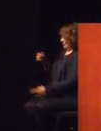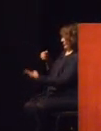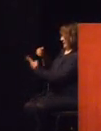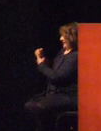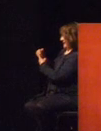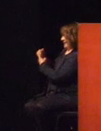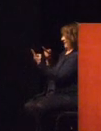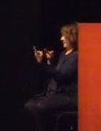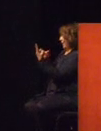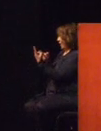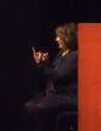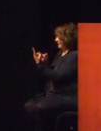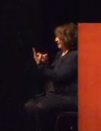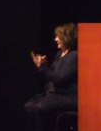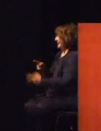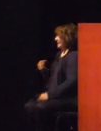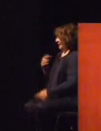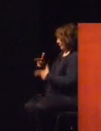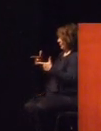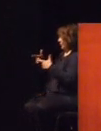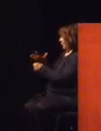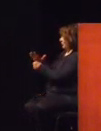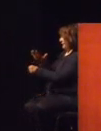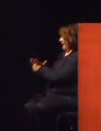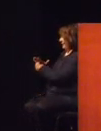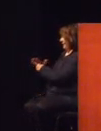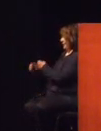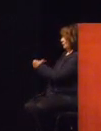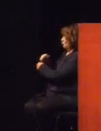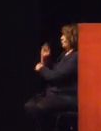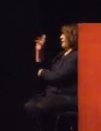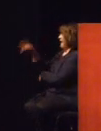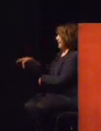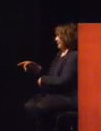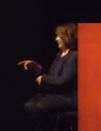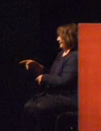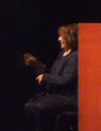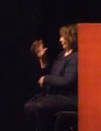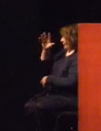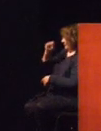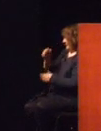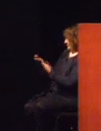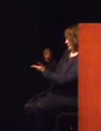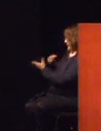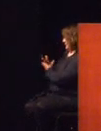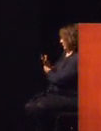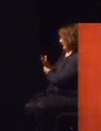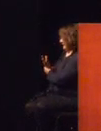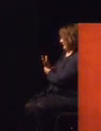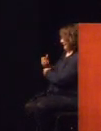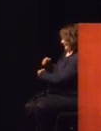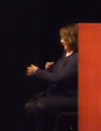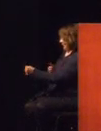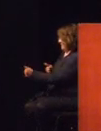target, and we were large enough to make up what we missed our target by in the spring.